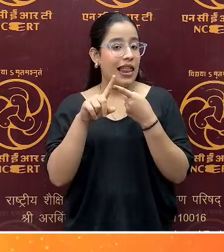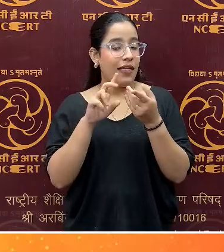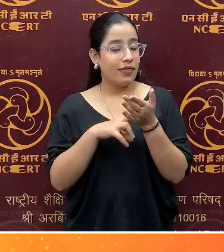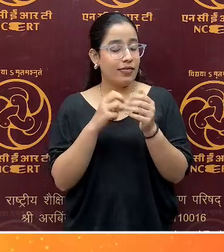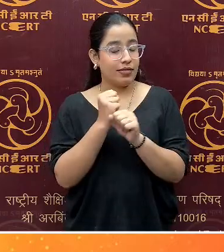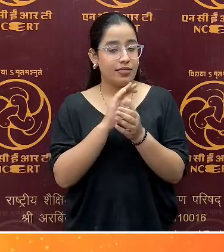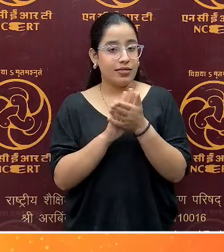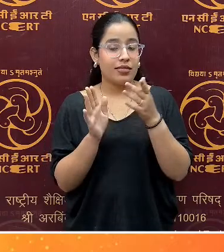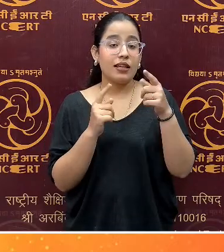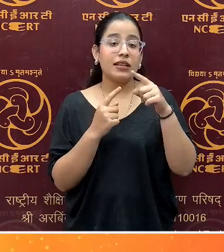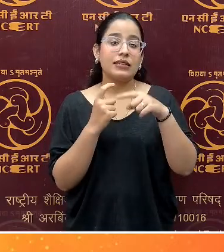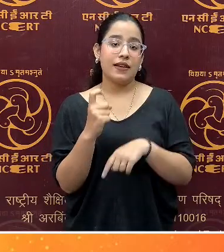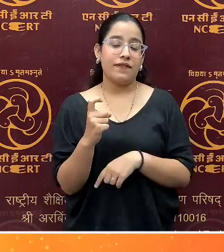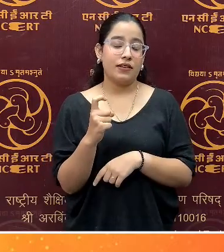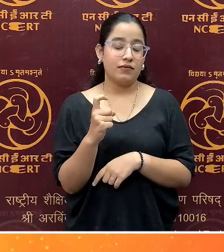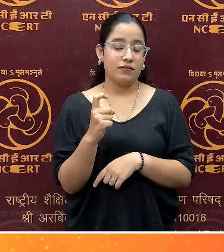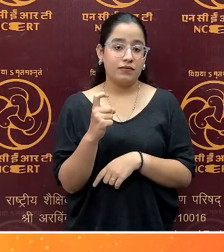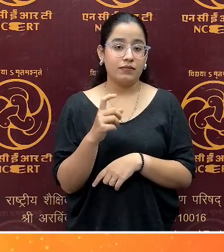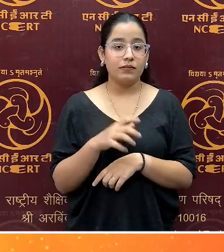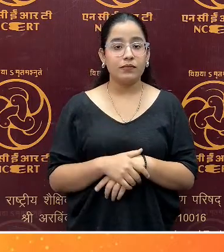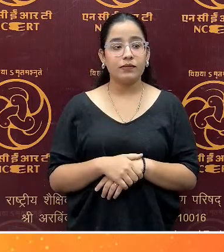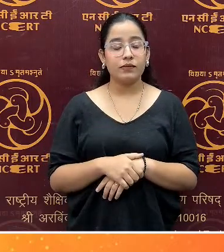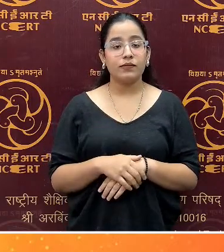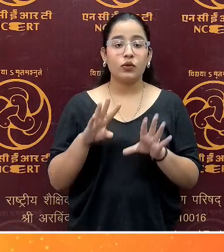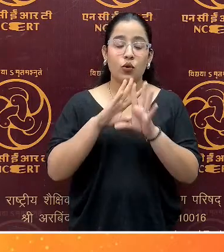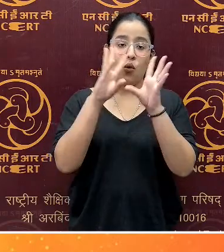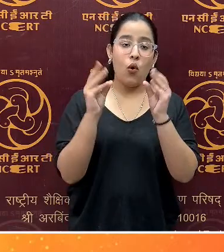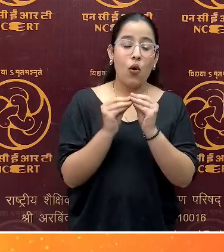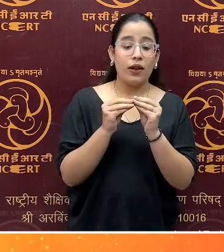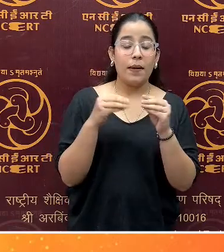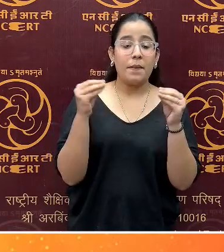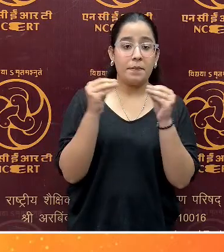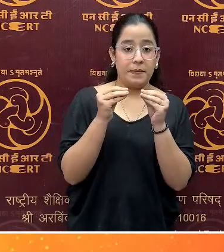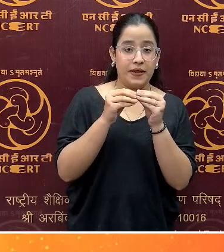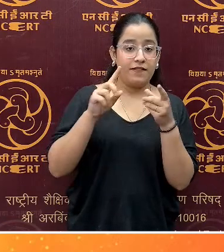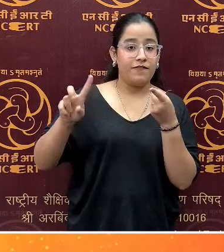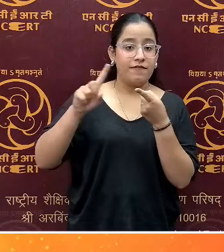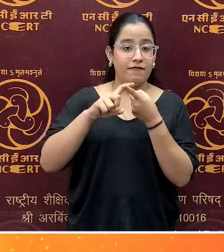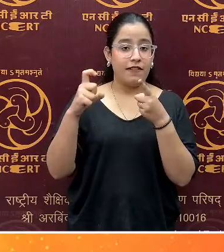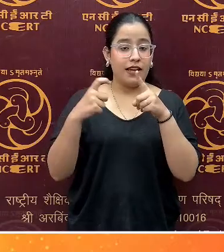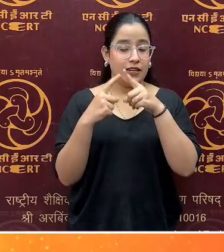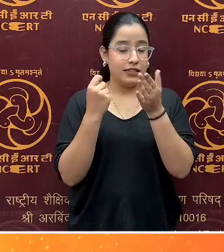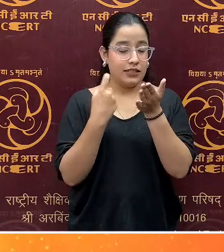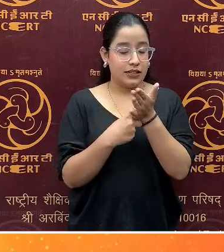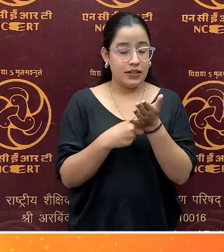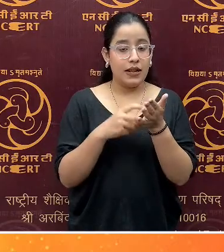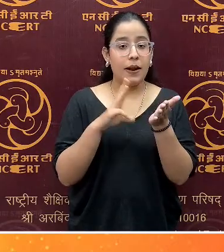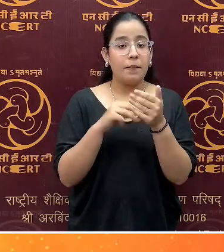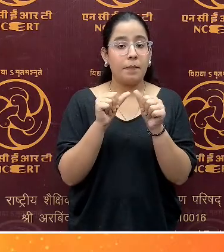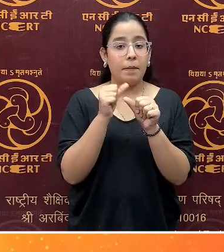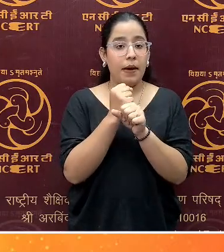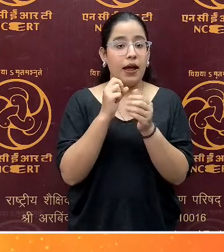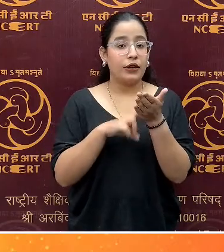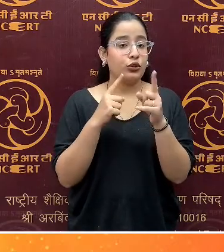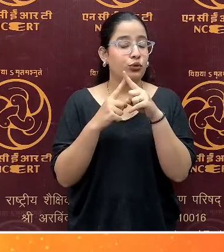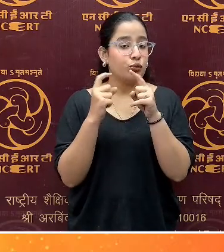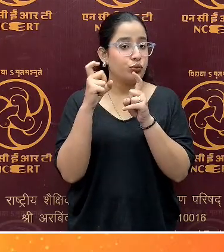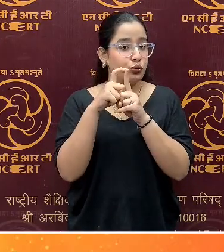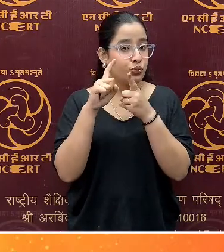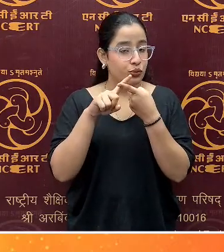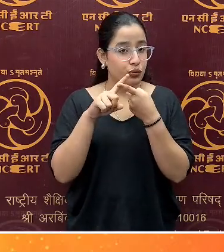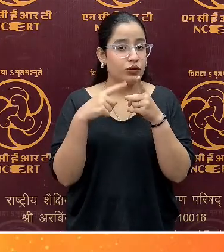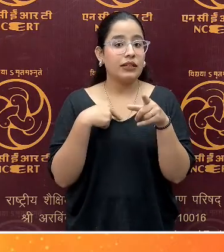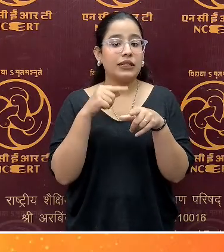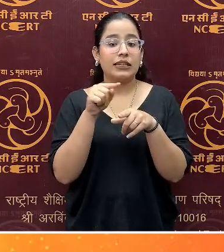7. So let us now sum up the whole thing. That is, B vector is lambda times A. So magnitude of B vector and magnitude